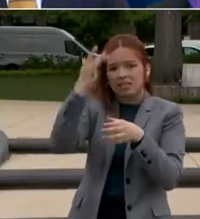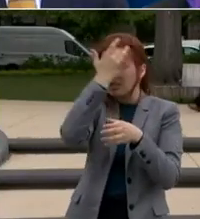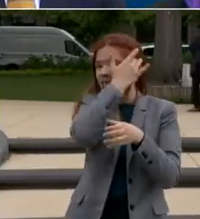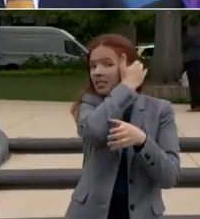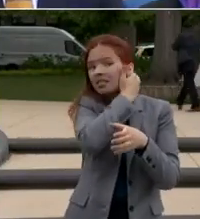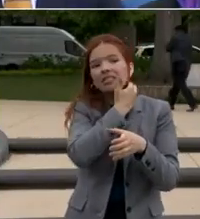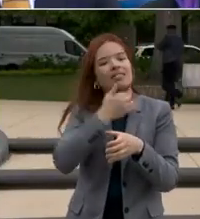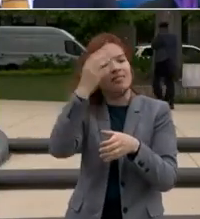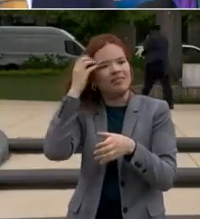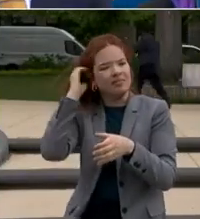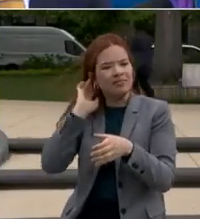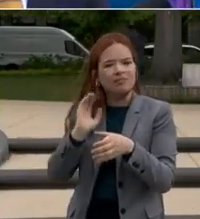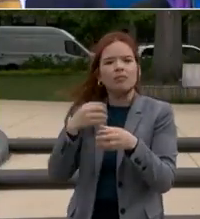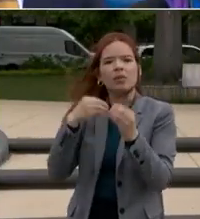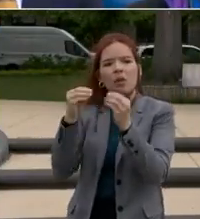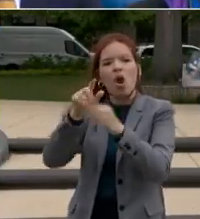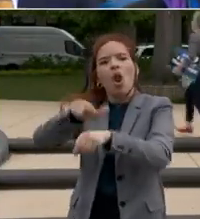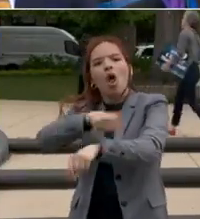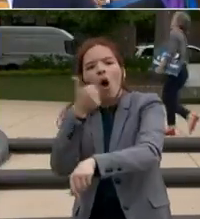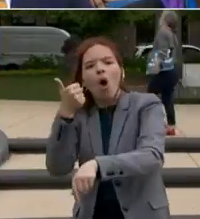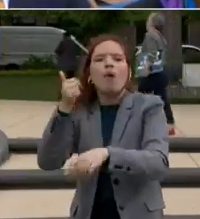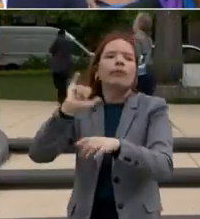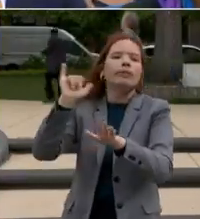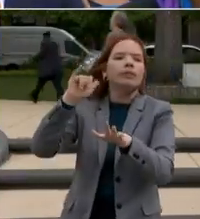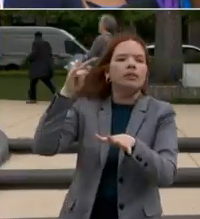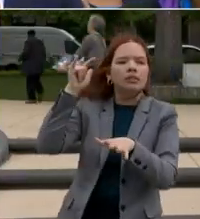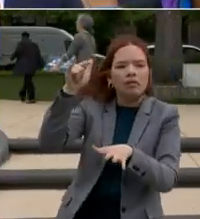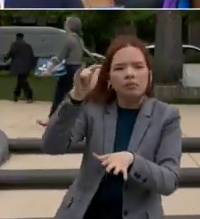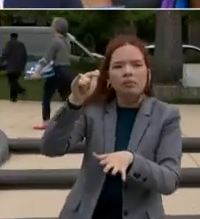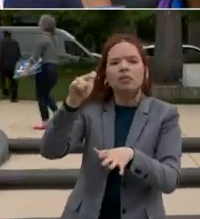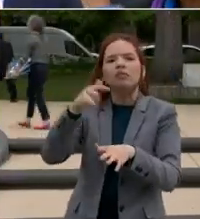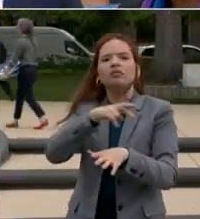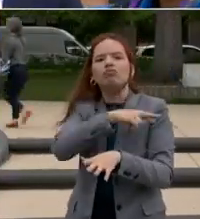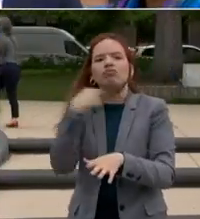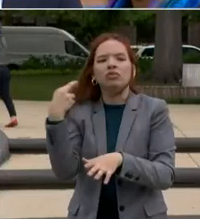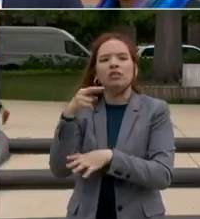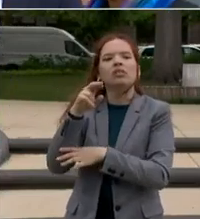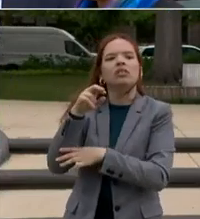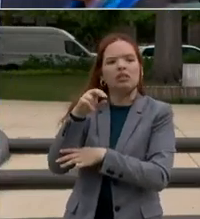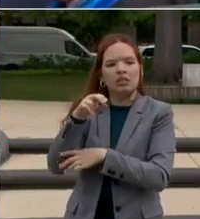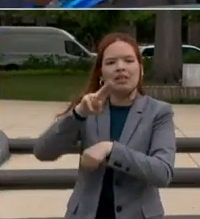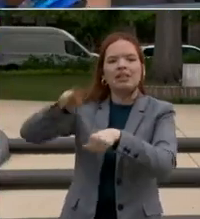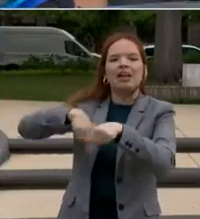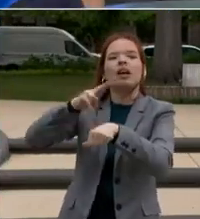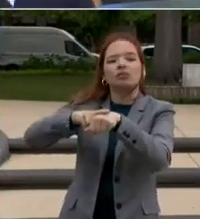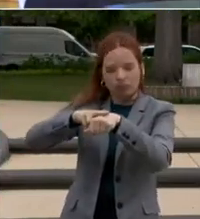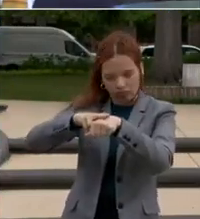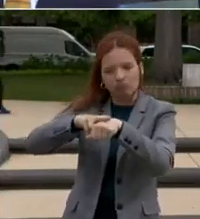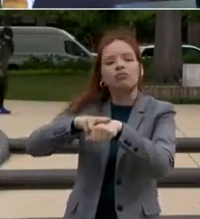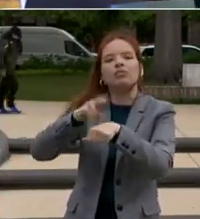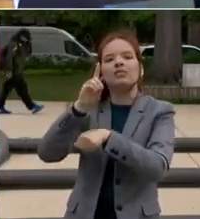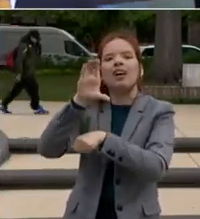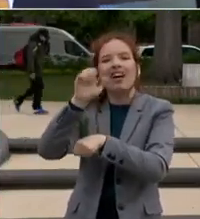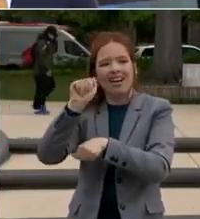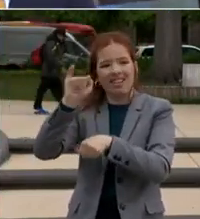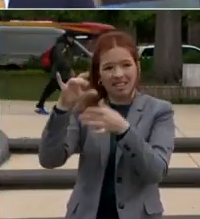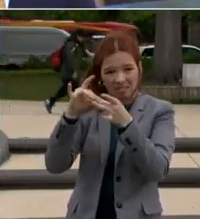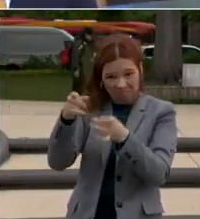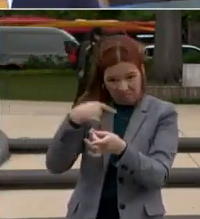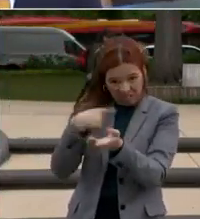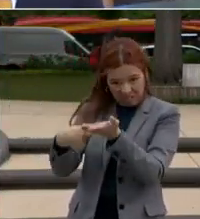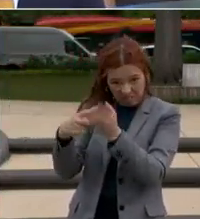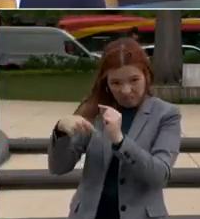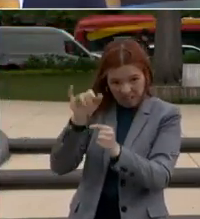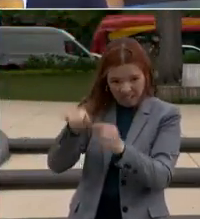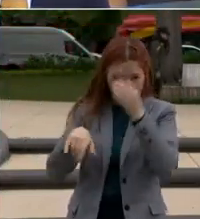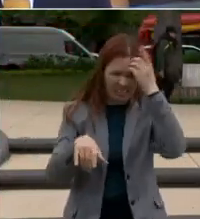flights out of Reagan National. Do you have an opinion on that? Any changes to Reagan's National's flight limits? I'm not familiar